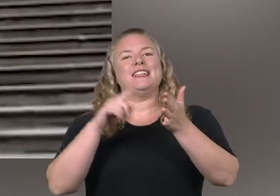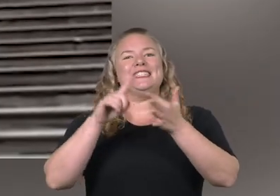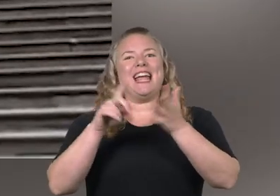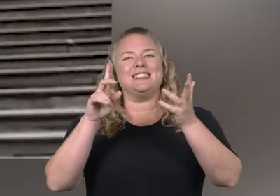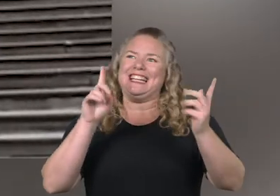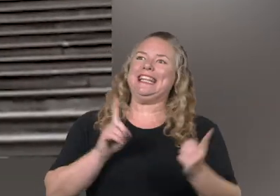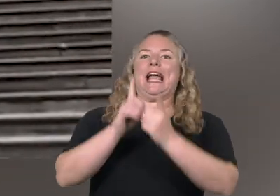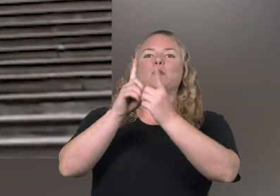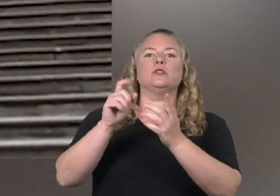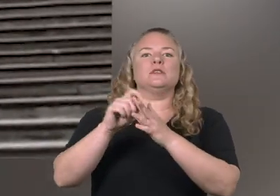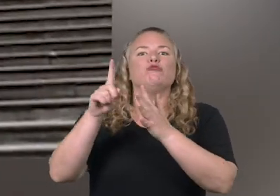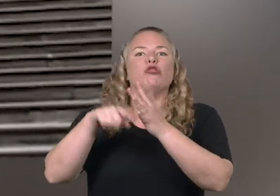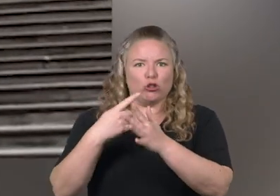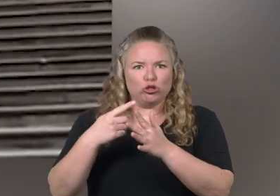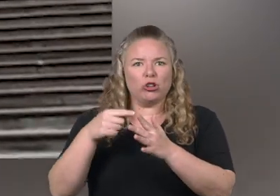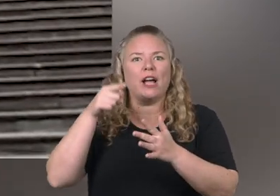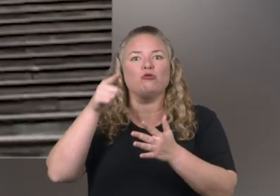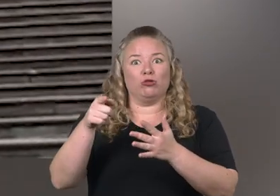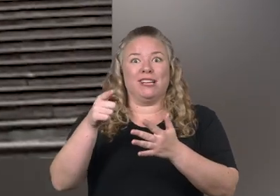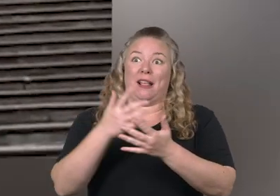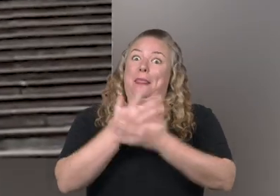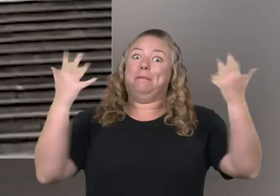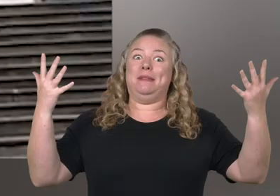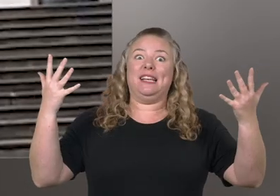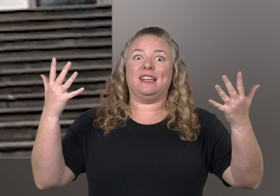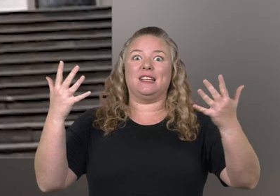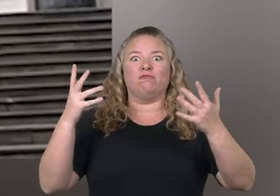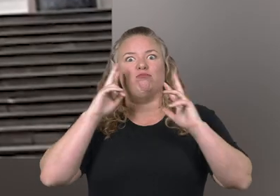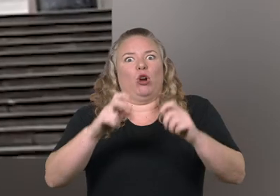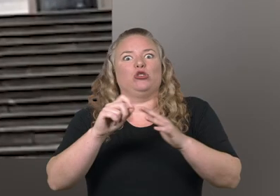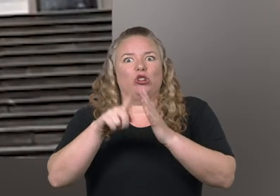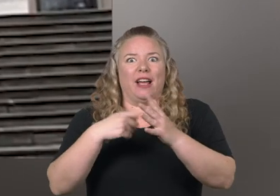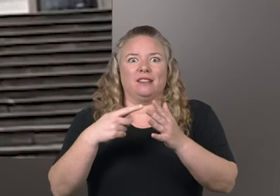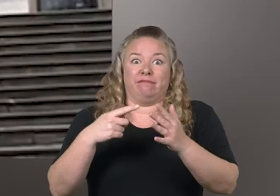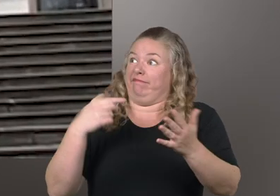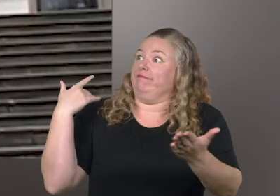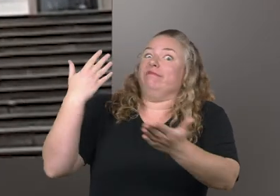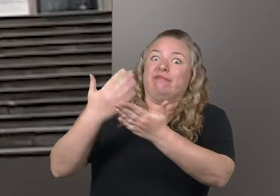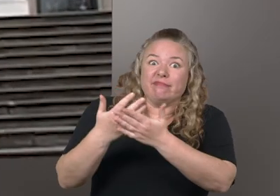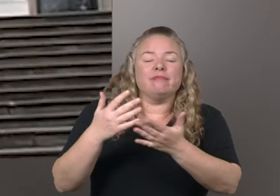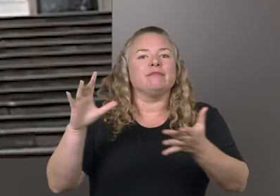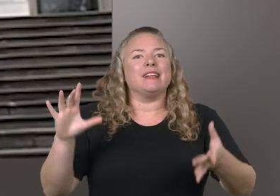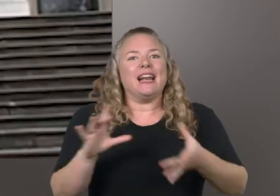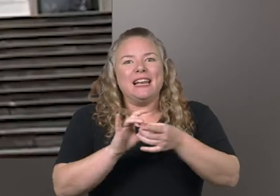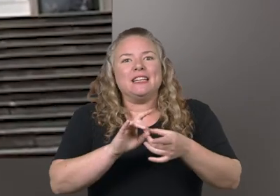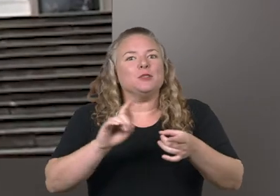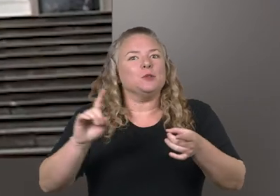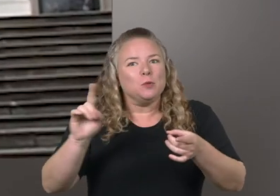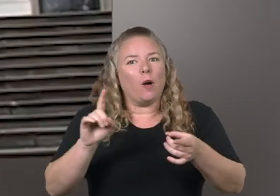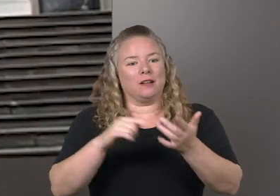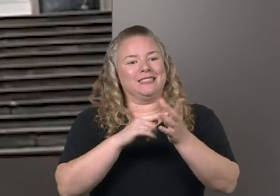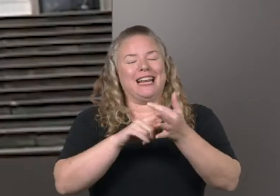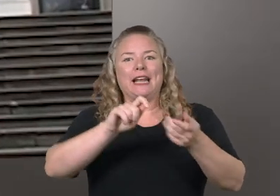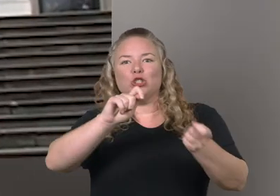The Tate Encounters project, which was the first major research project that Tate